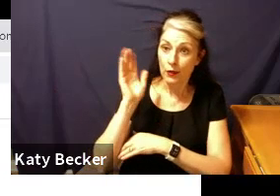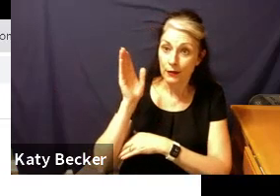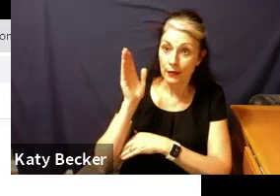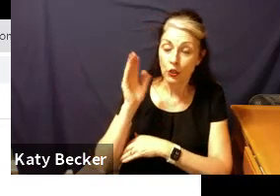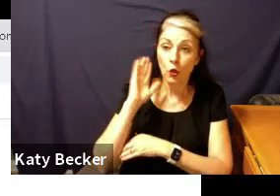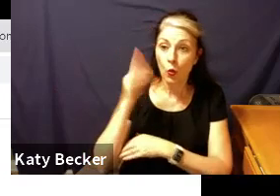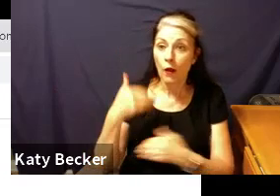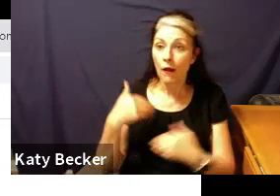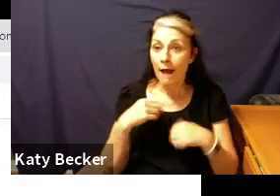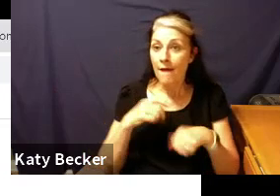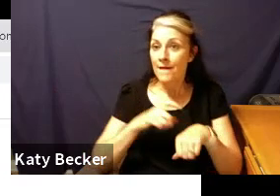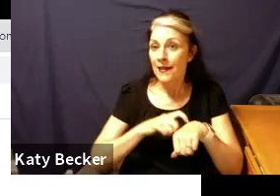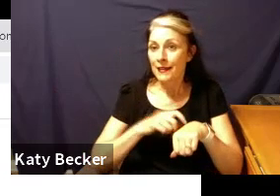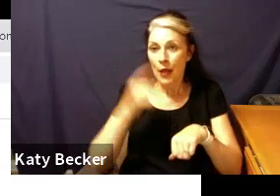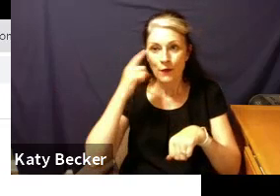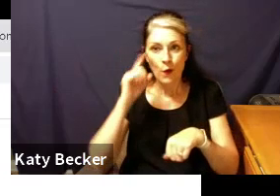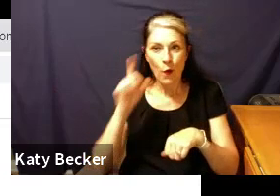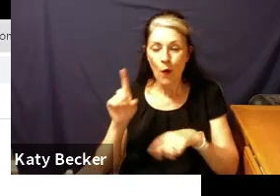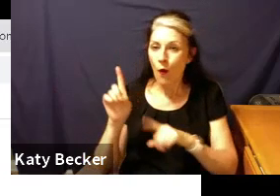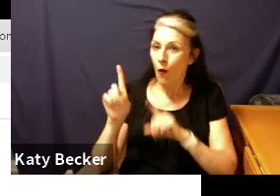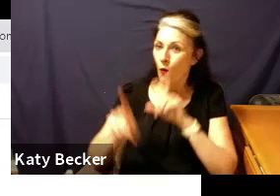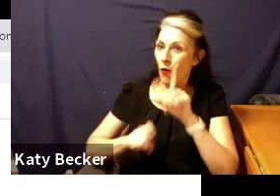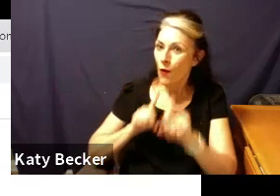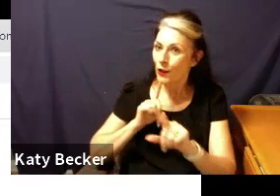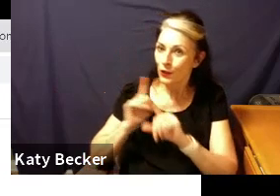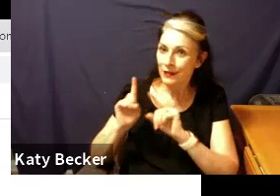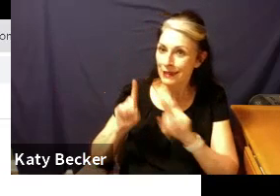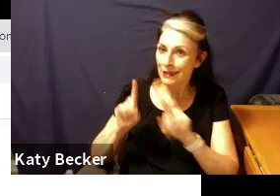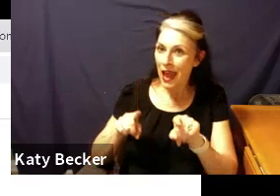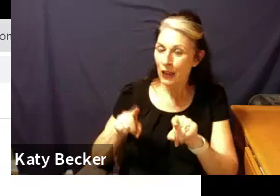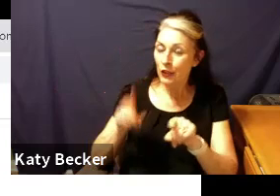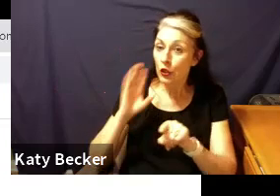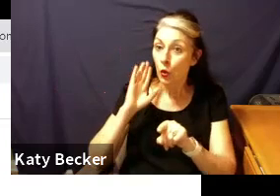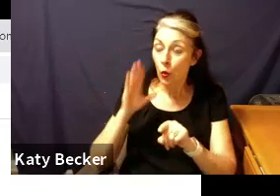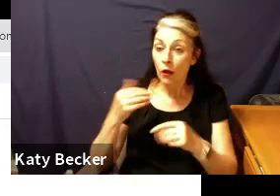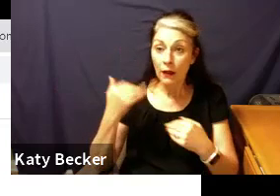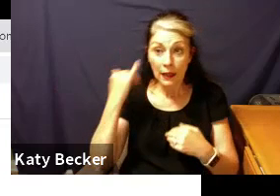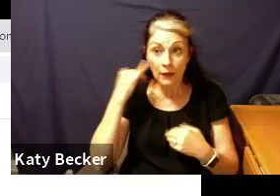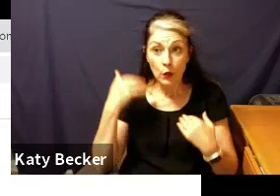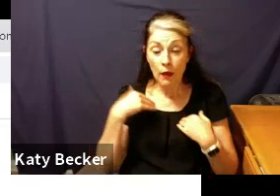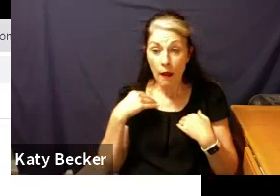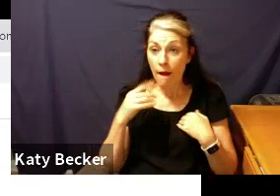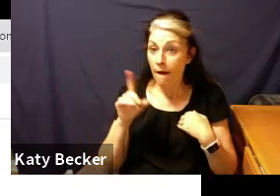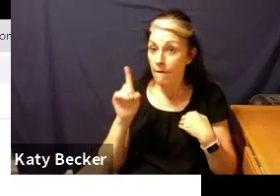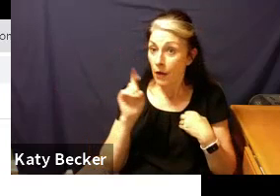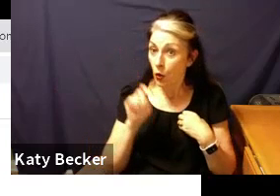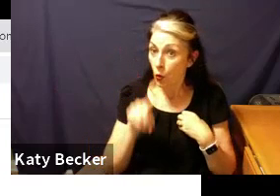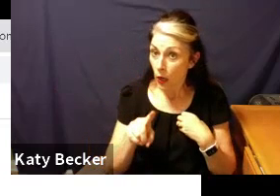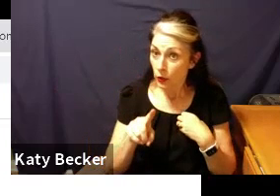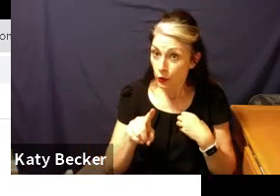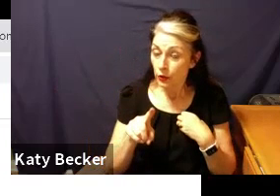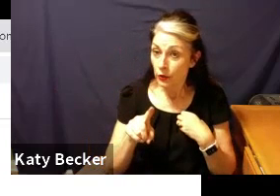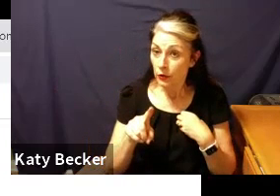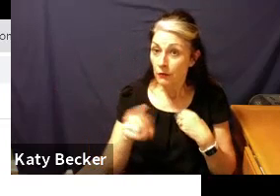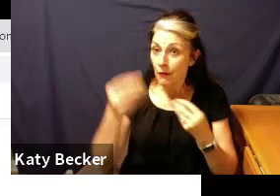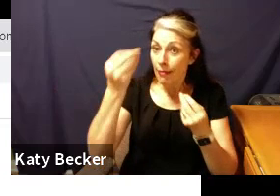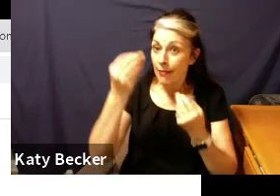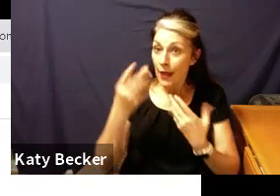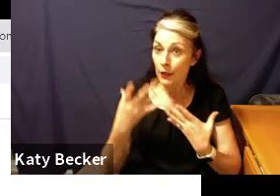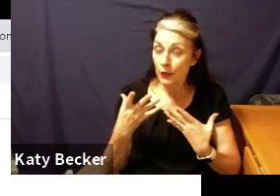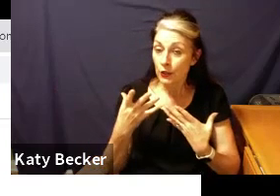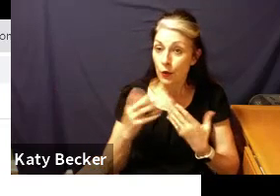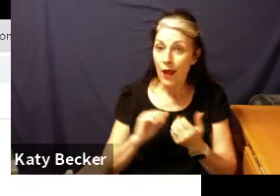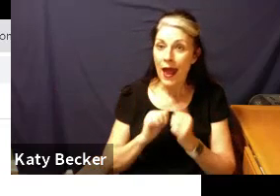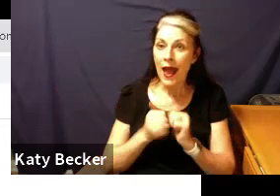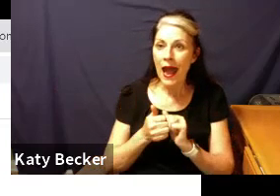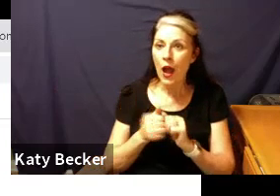will have time for questions and answers. So if you have a question, please let us know by using